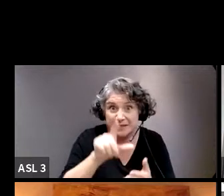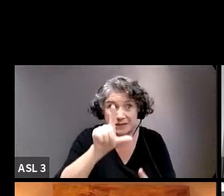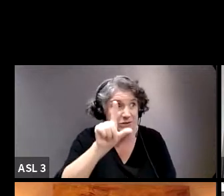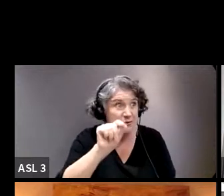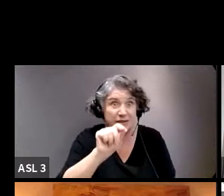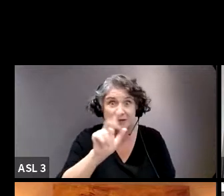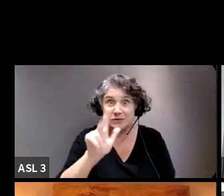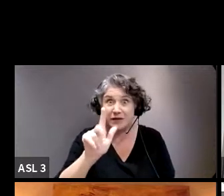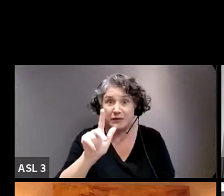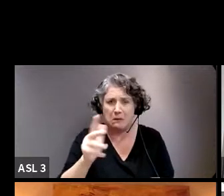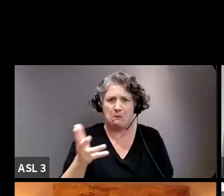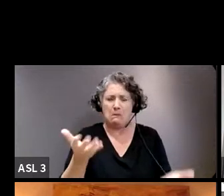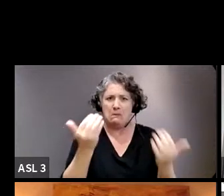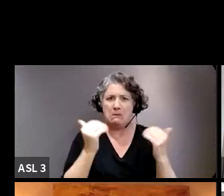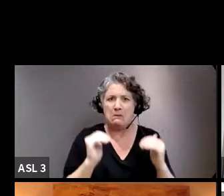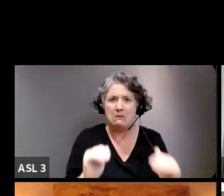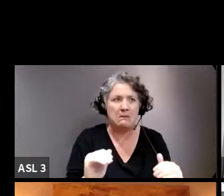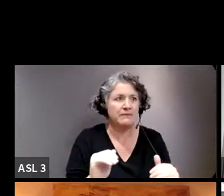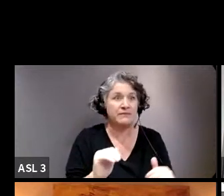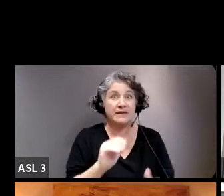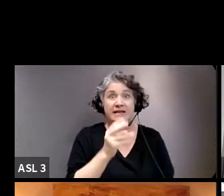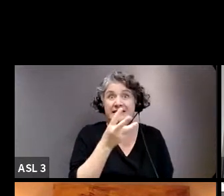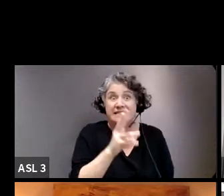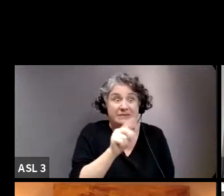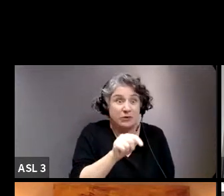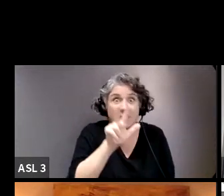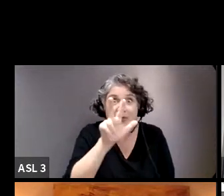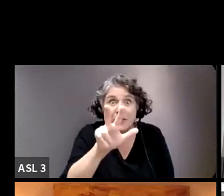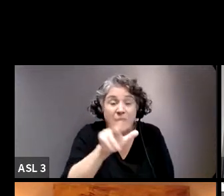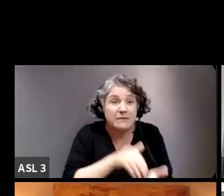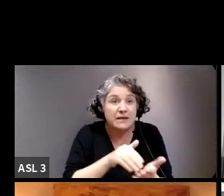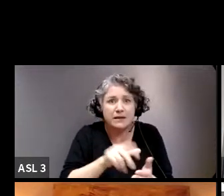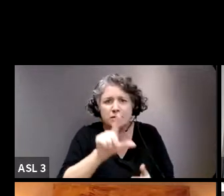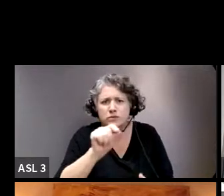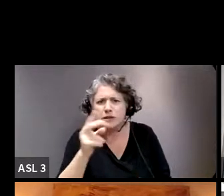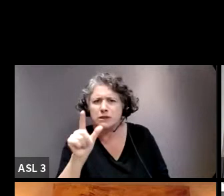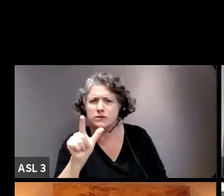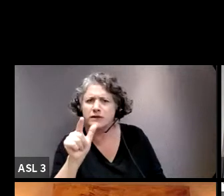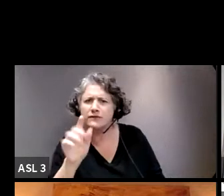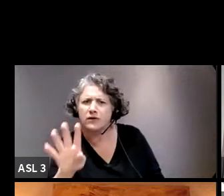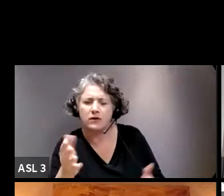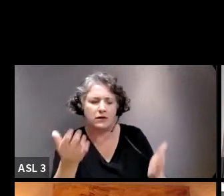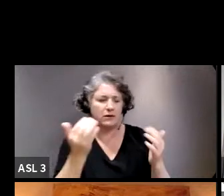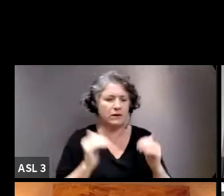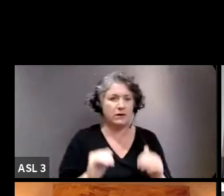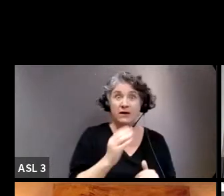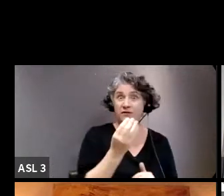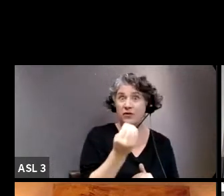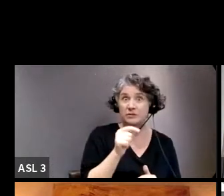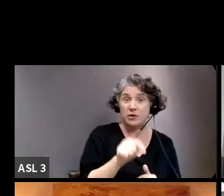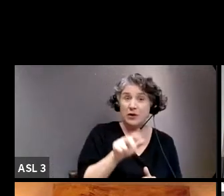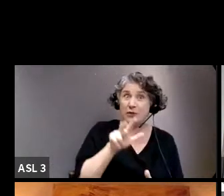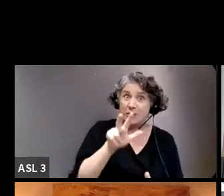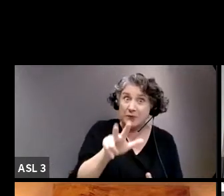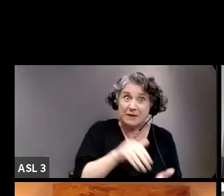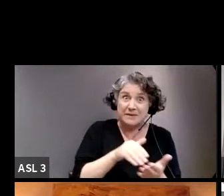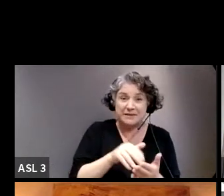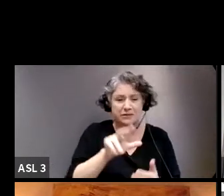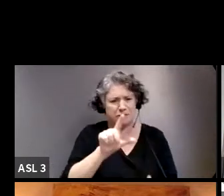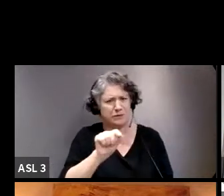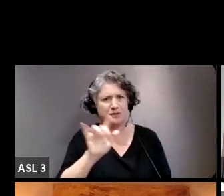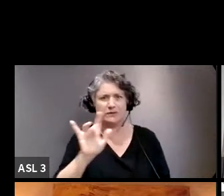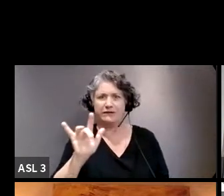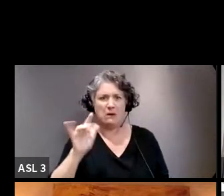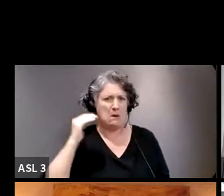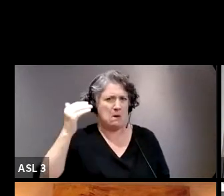2023 16.3 million for 2024 and 14.3 million for 2025 and